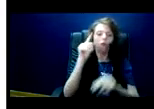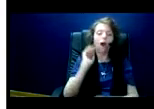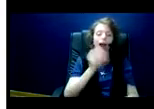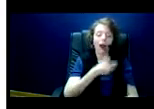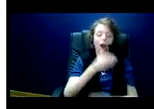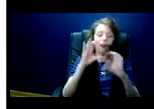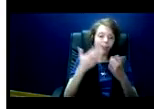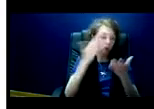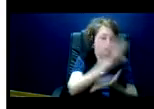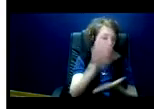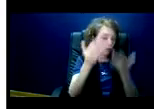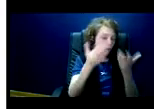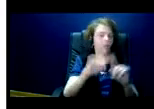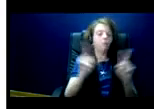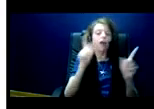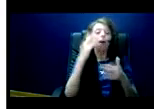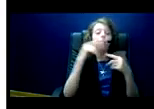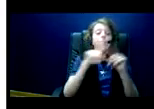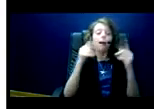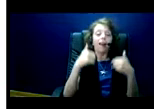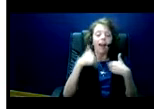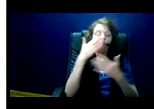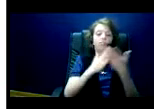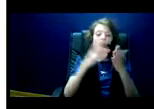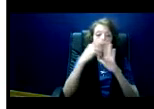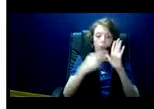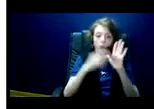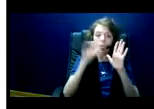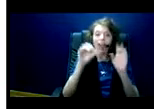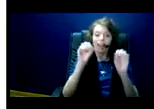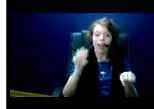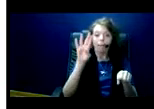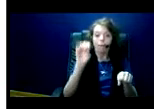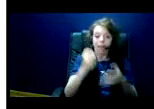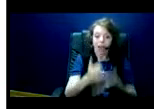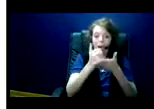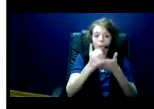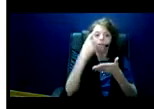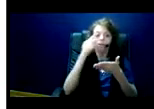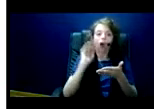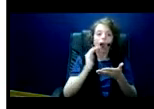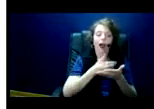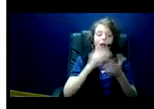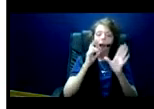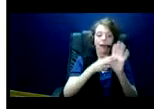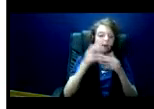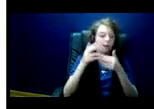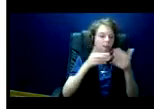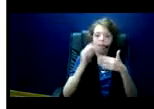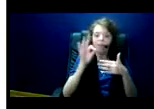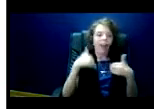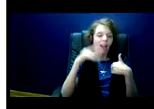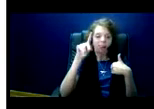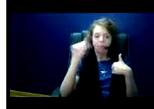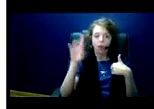be different, but having a set of rules that can be helpful for all participants, whether or not they have a disability.